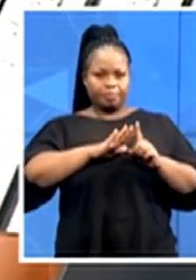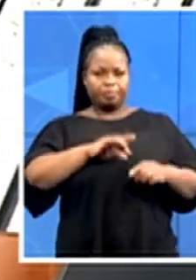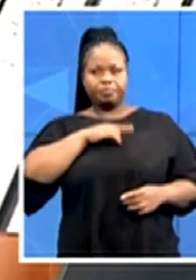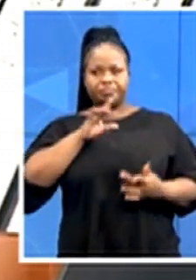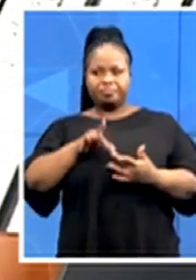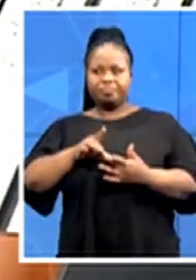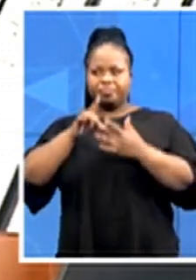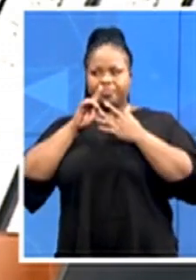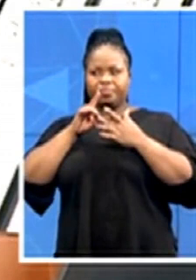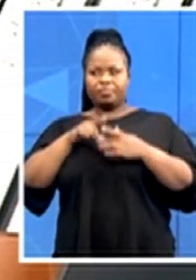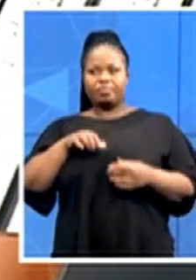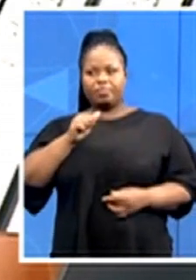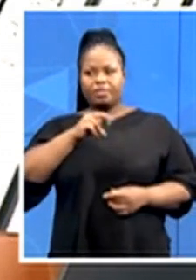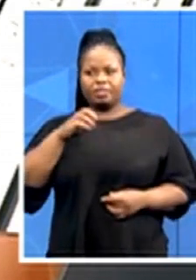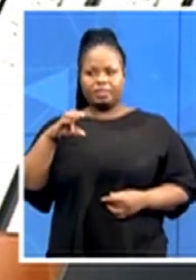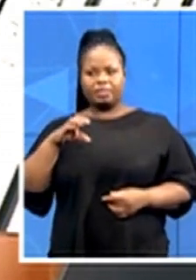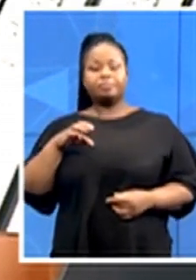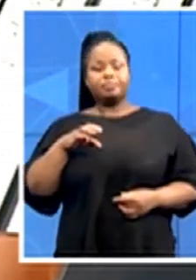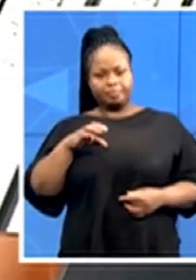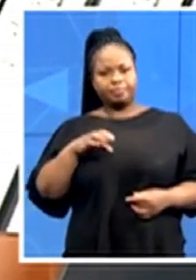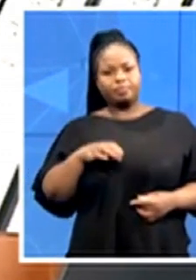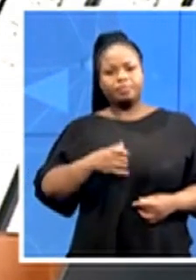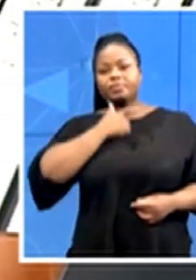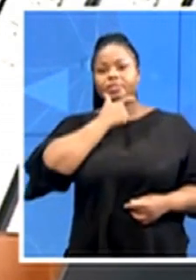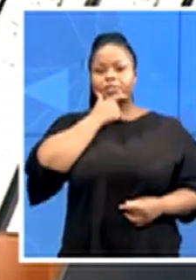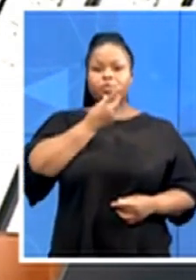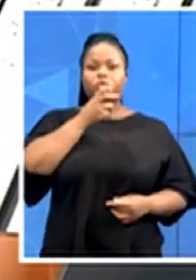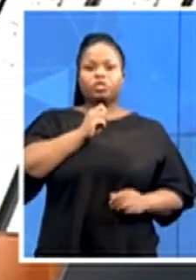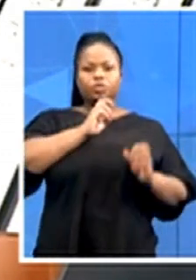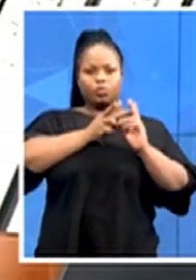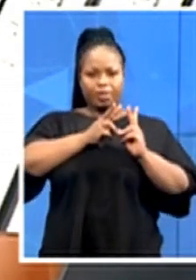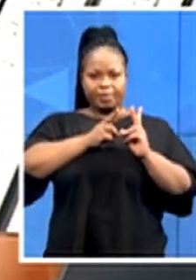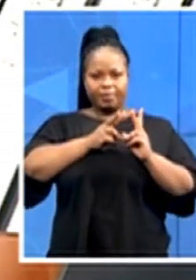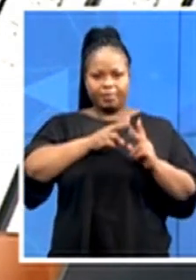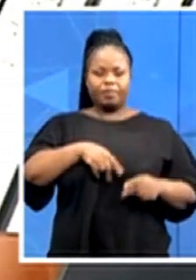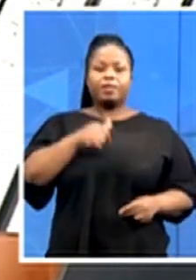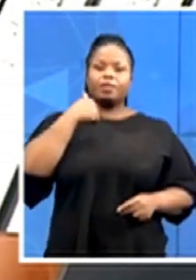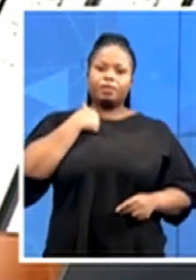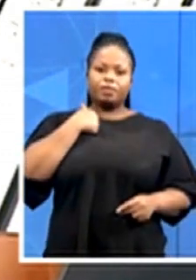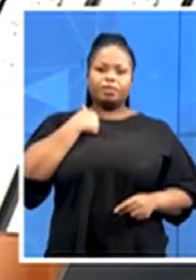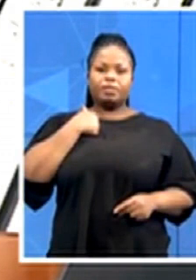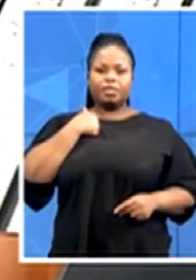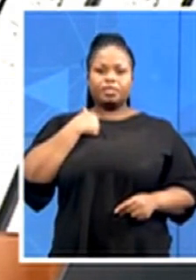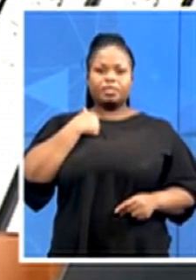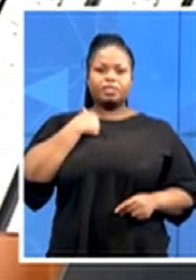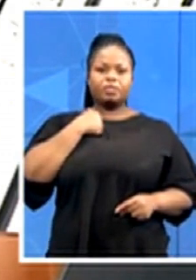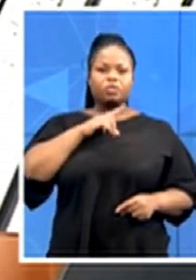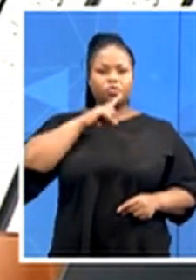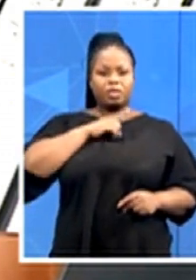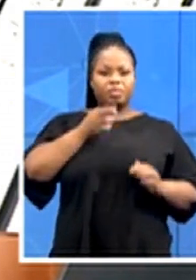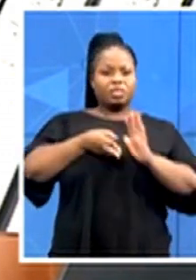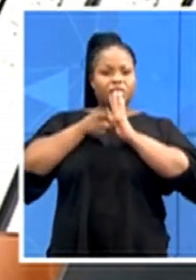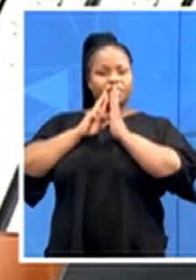in December of 2012, I initiated a review of my business interests to